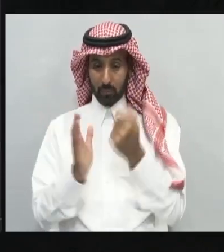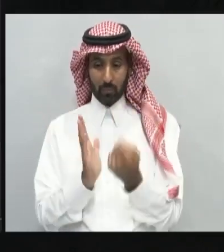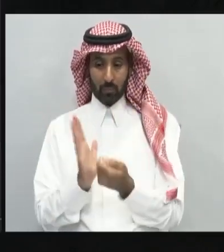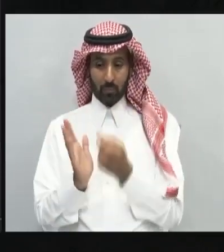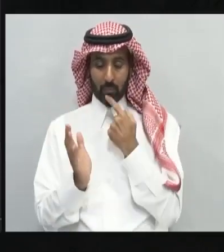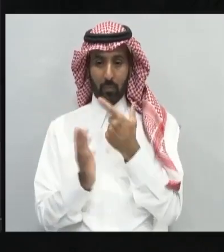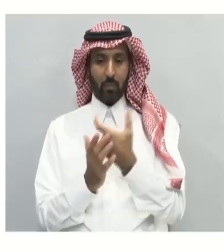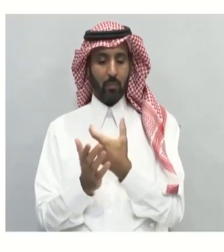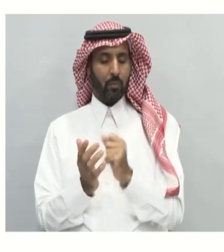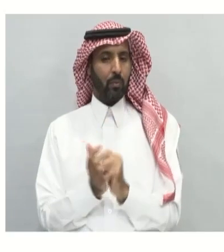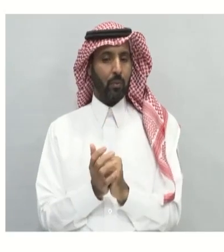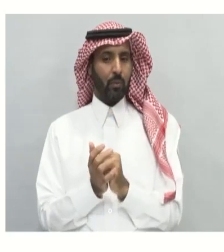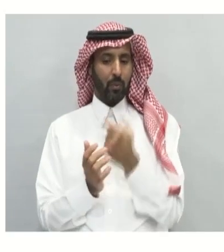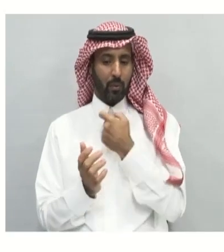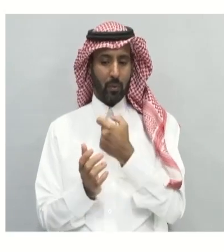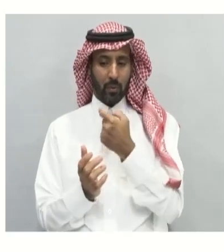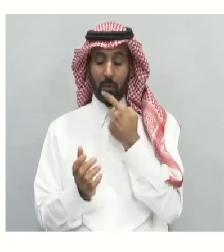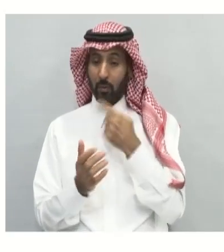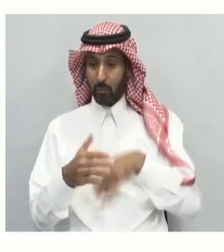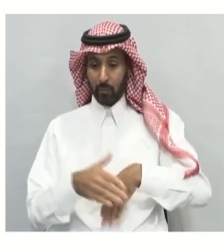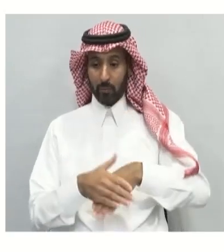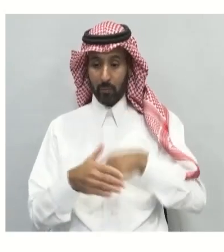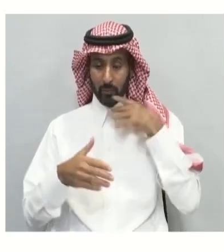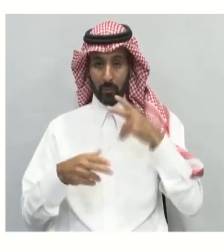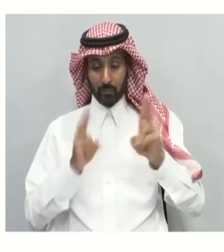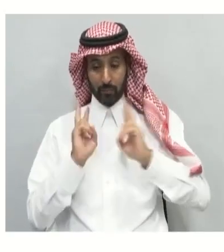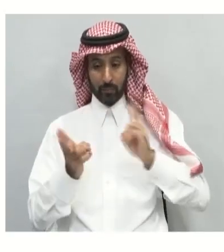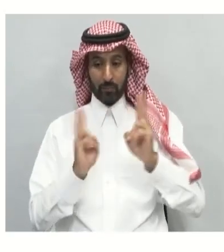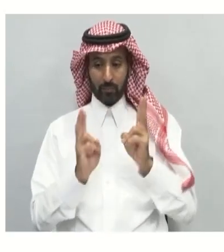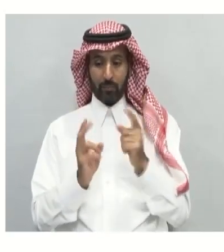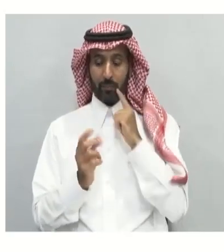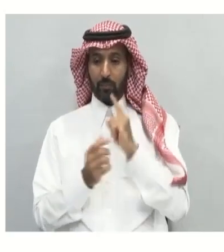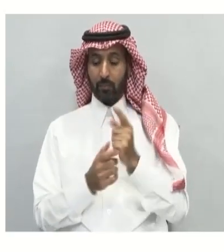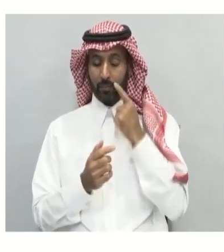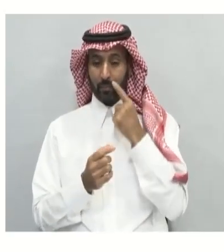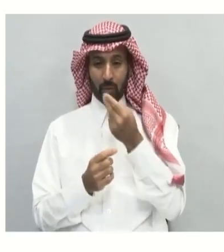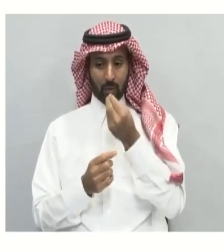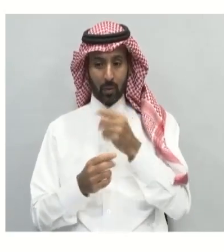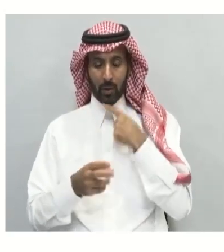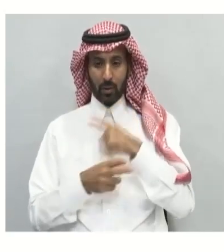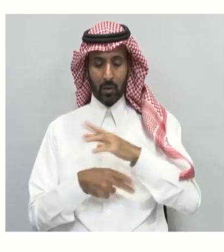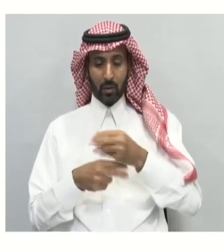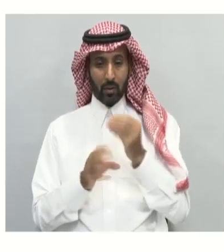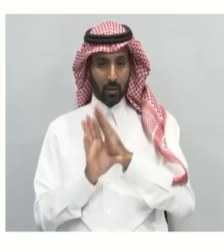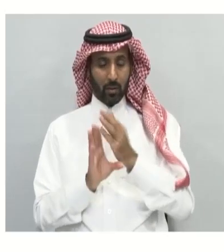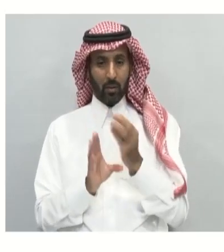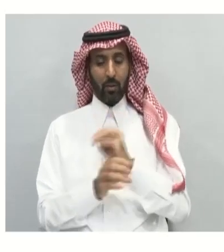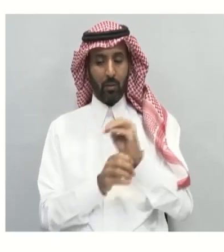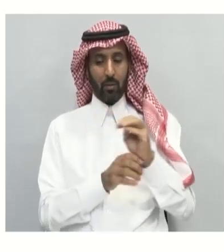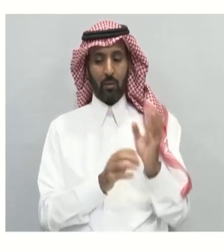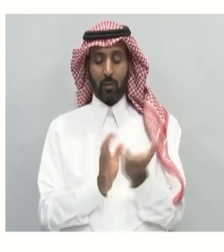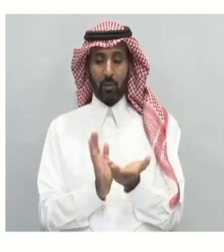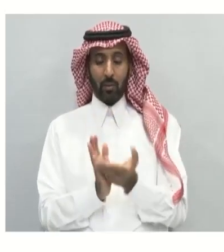speak about sports, celebrations, about foreign affairs, education,